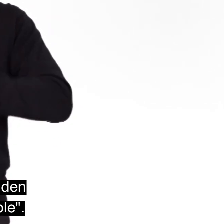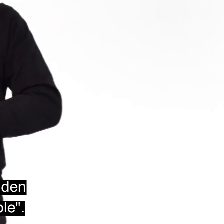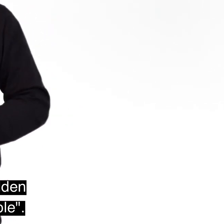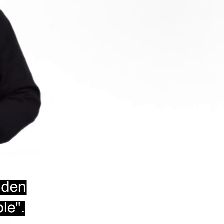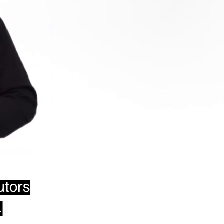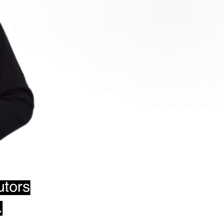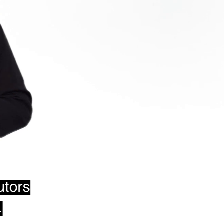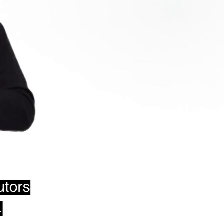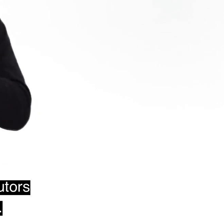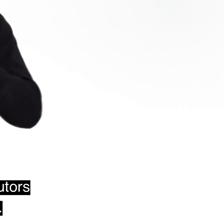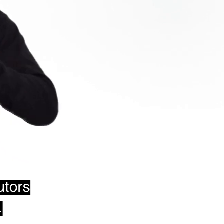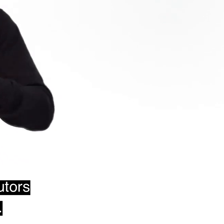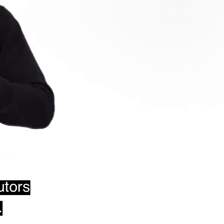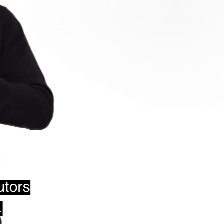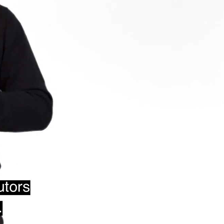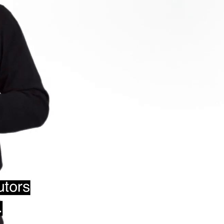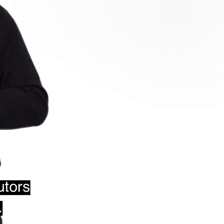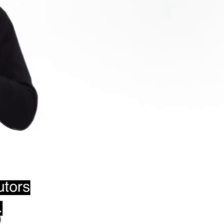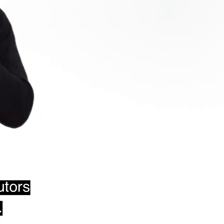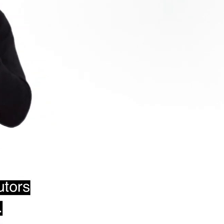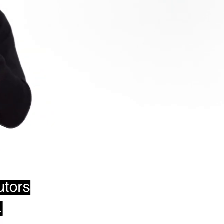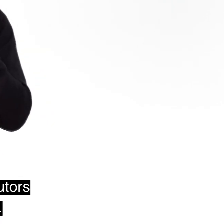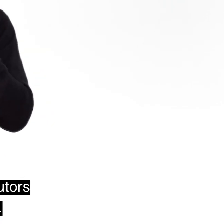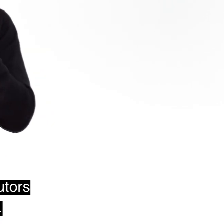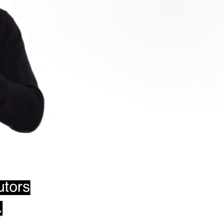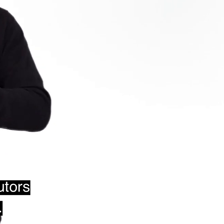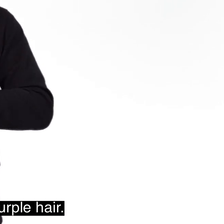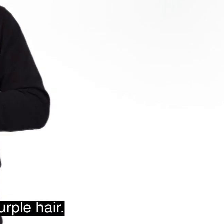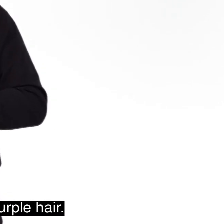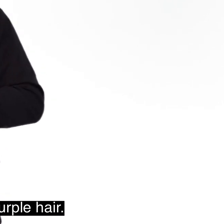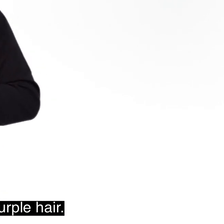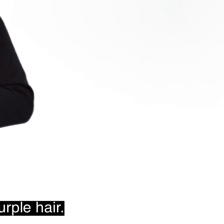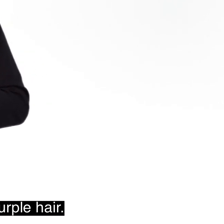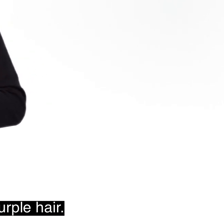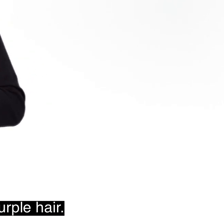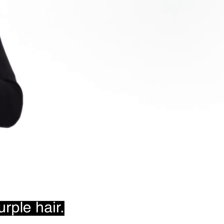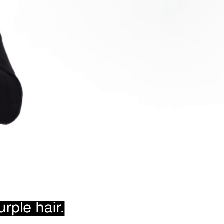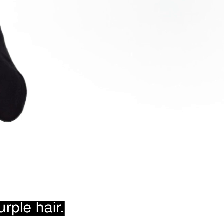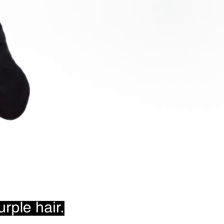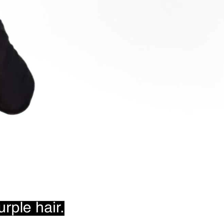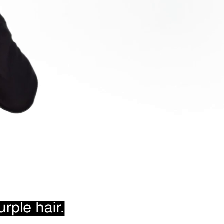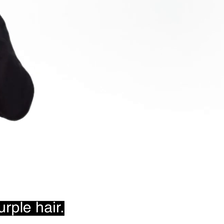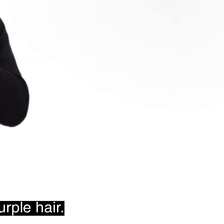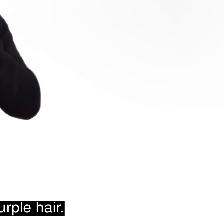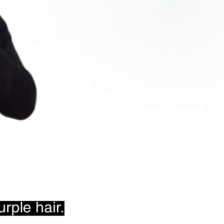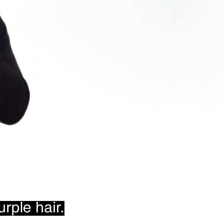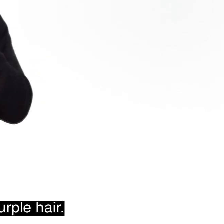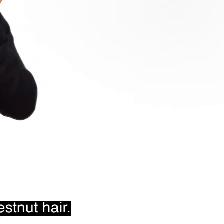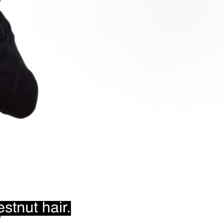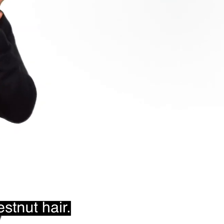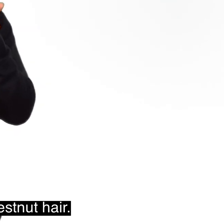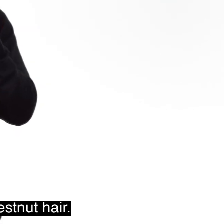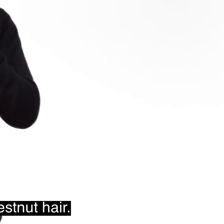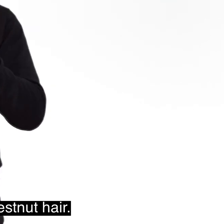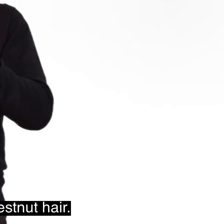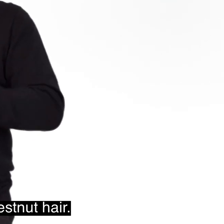People. It is presented by contributors in the following order. Rose, a mature woman with purple hair.